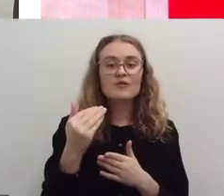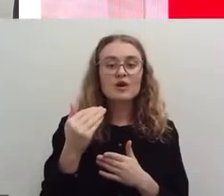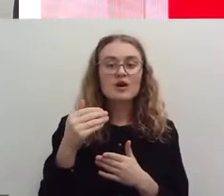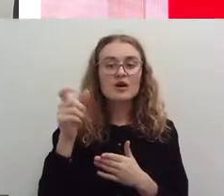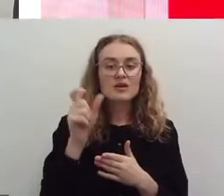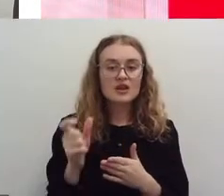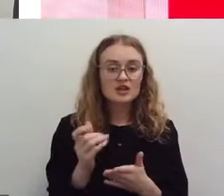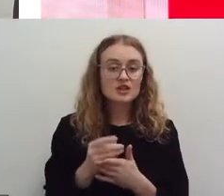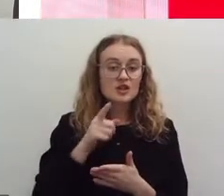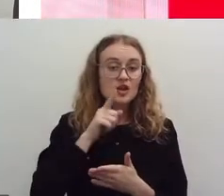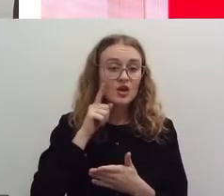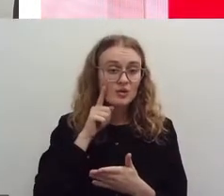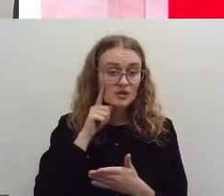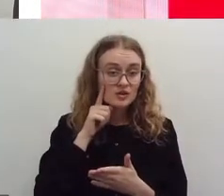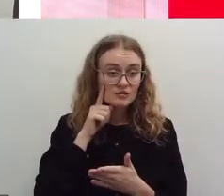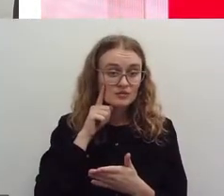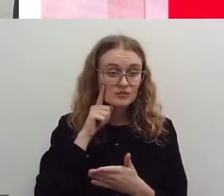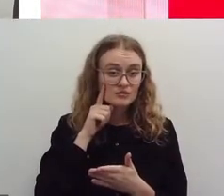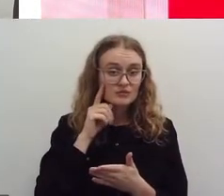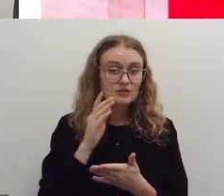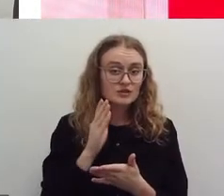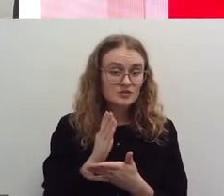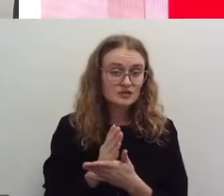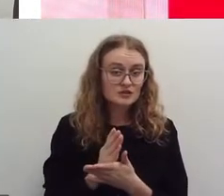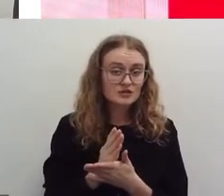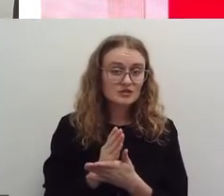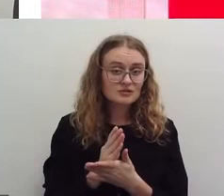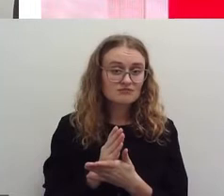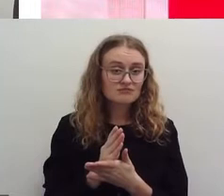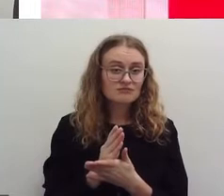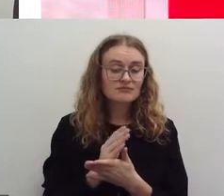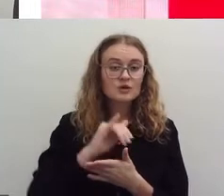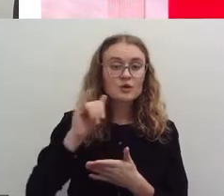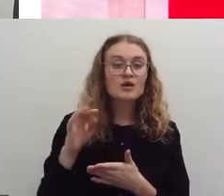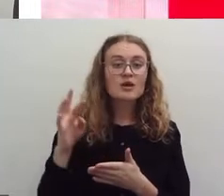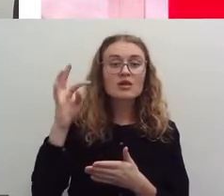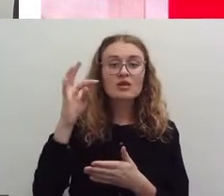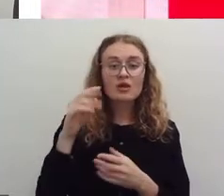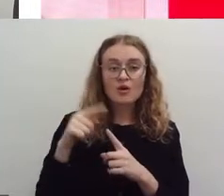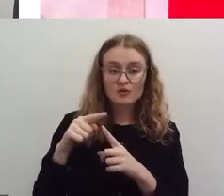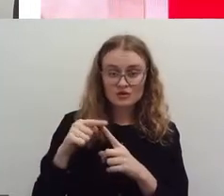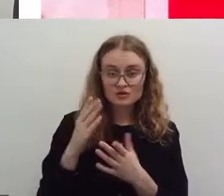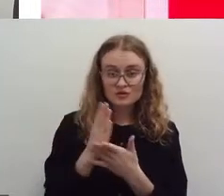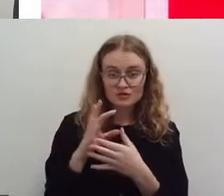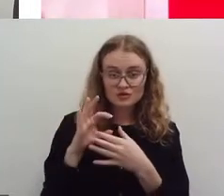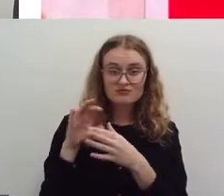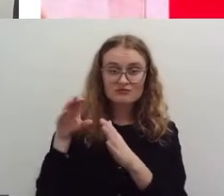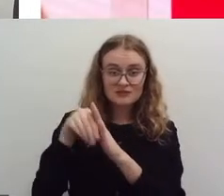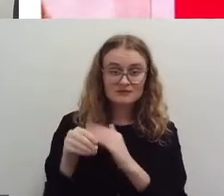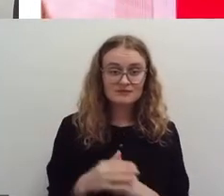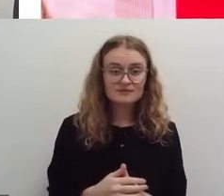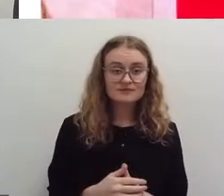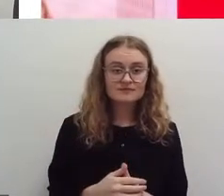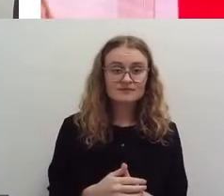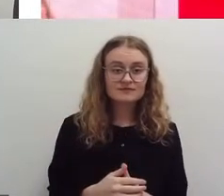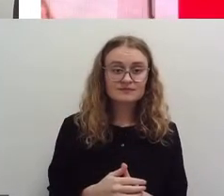Denmark. And also we have Julian Lokurlo, who is a youth activist and a member of the Sustainable